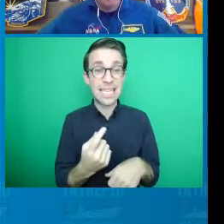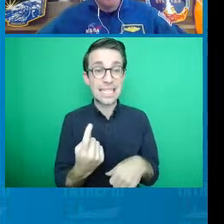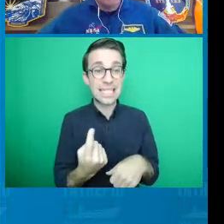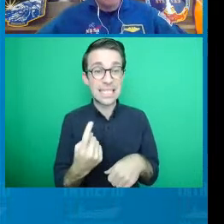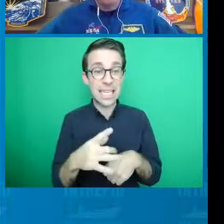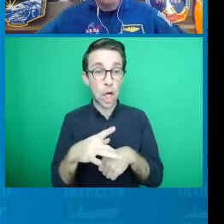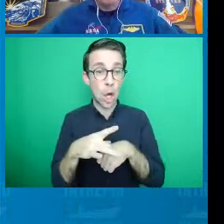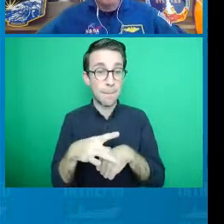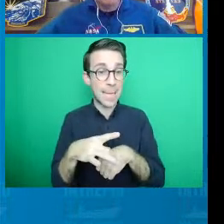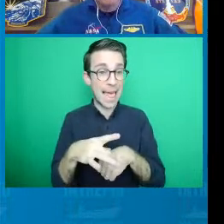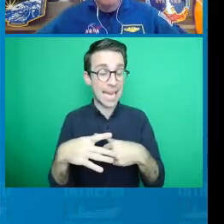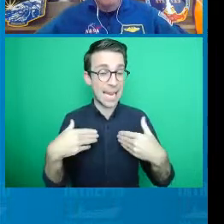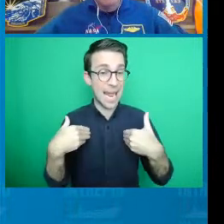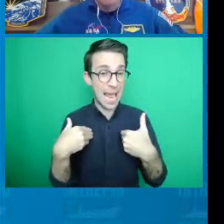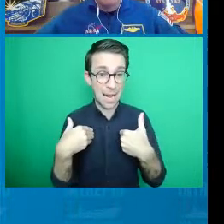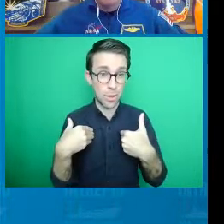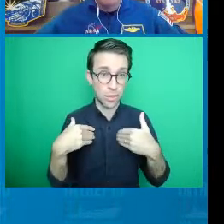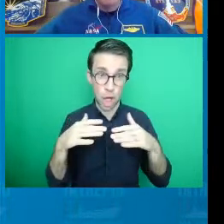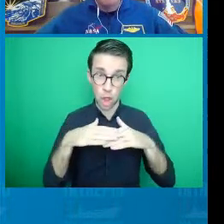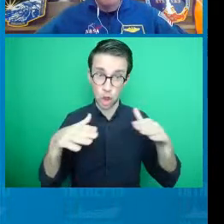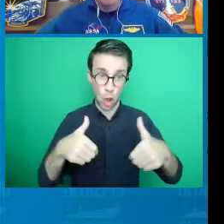survive. So ultimately,